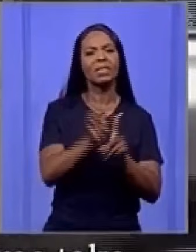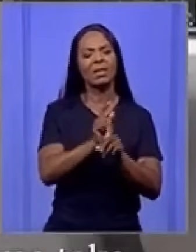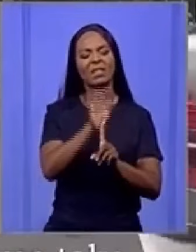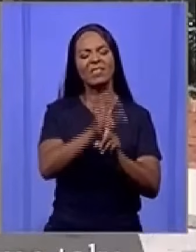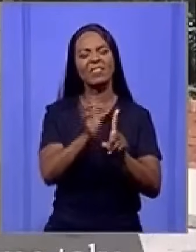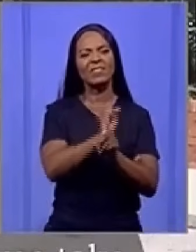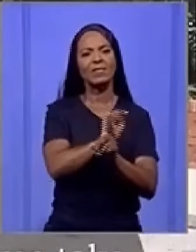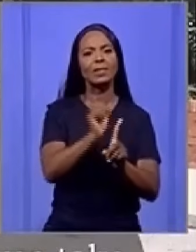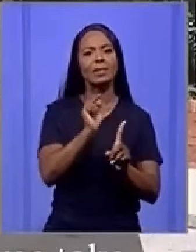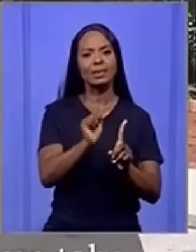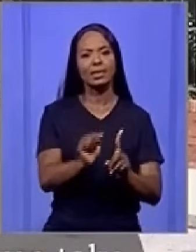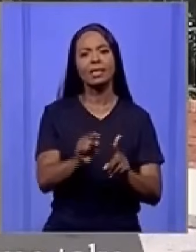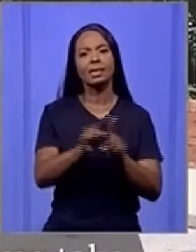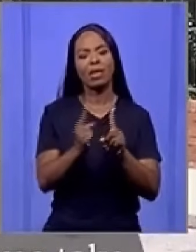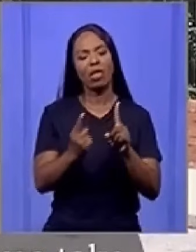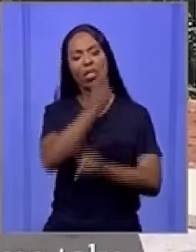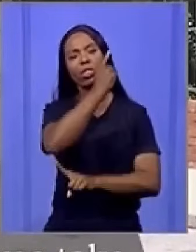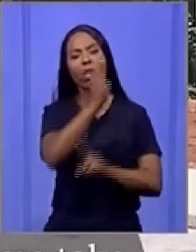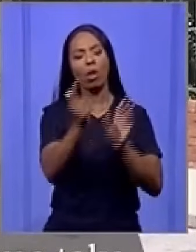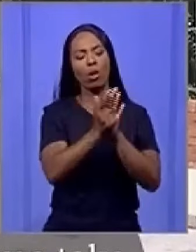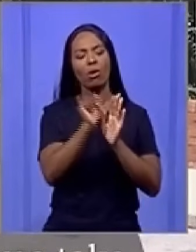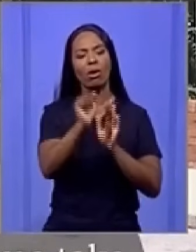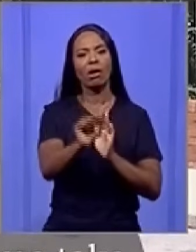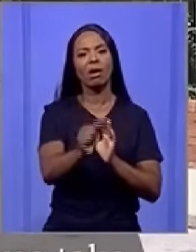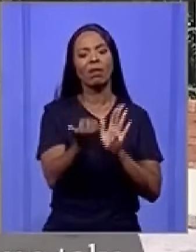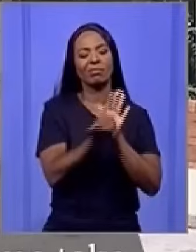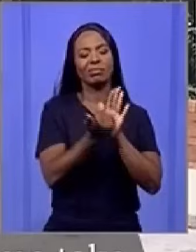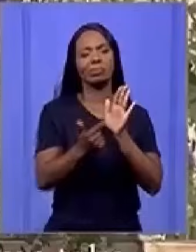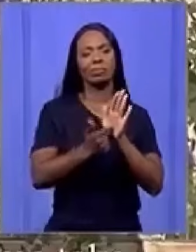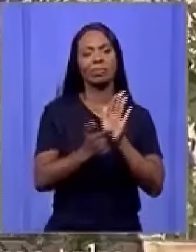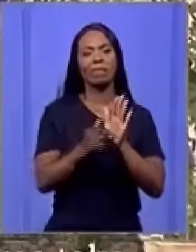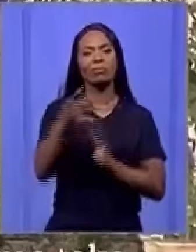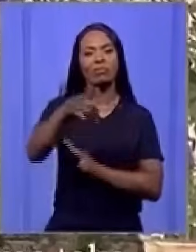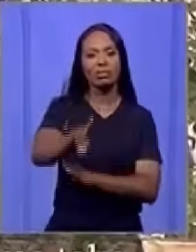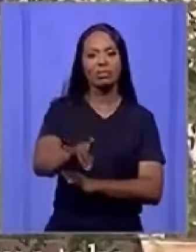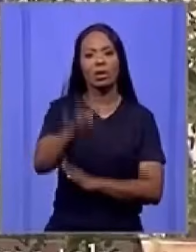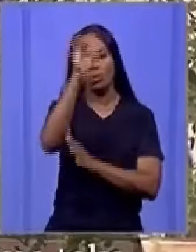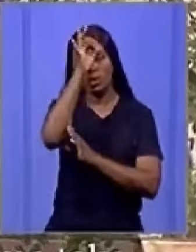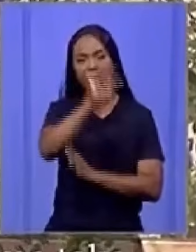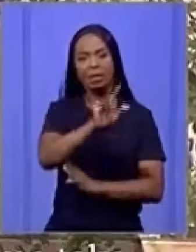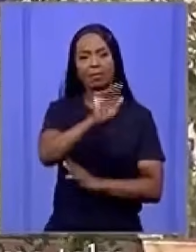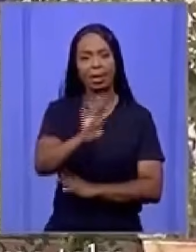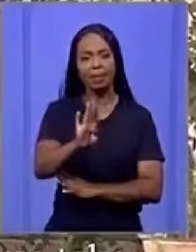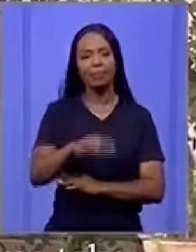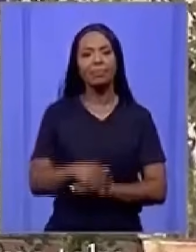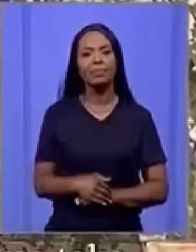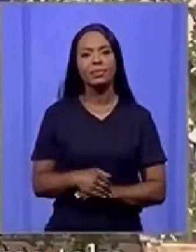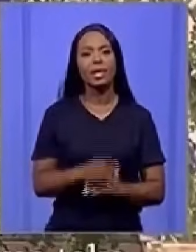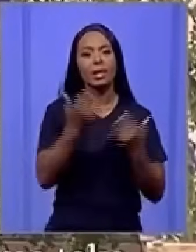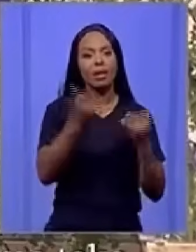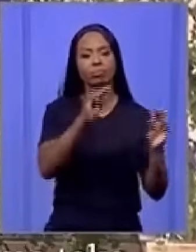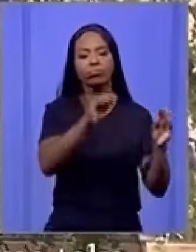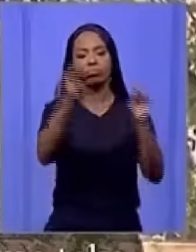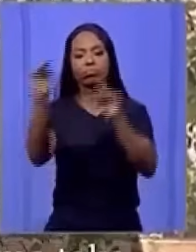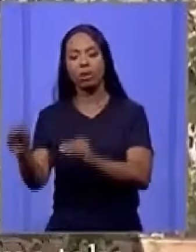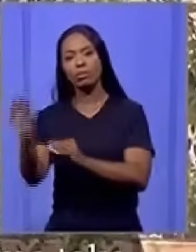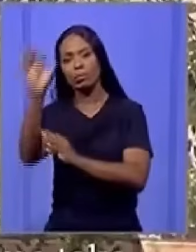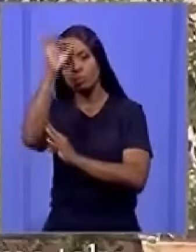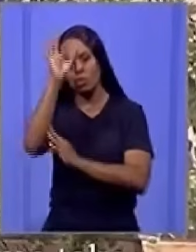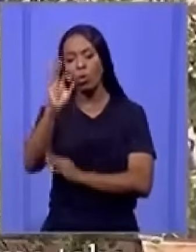ya tlhokomelo ya diphologolo kwa seteišeneng sa sepodisi sa Lichtenburg. Kgetsi e tla romelwa kwa seteišeneng